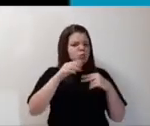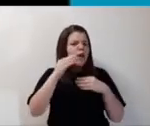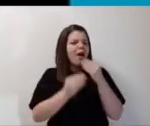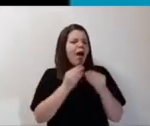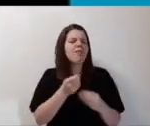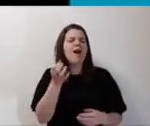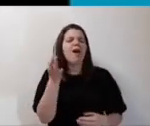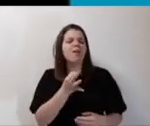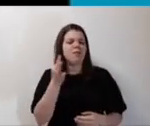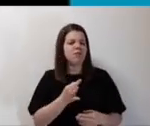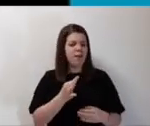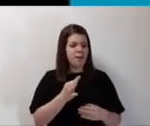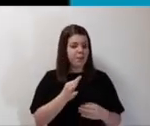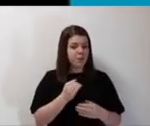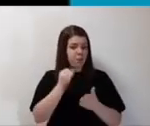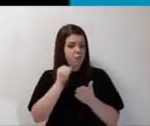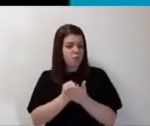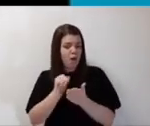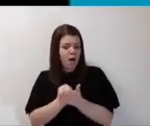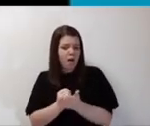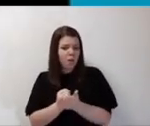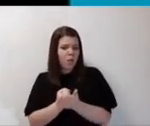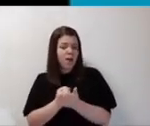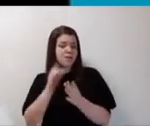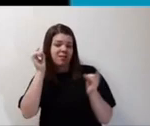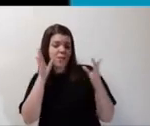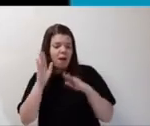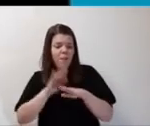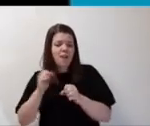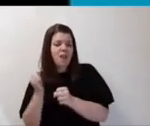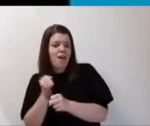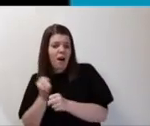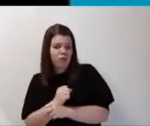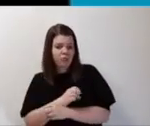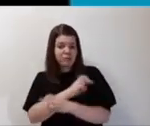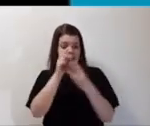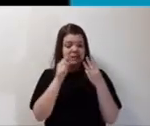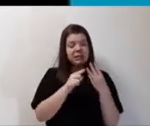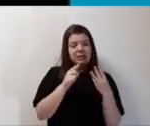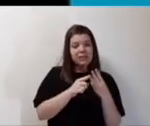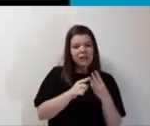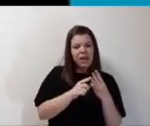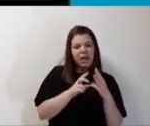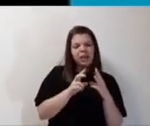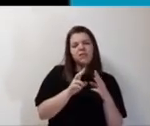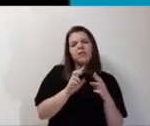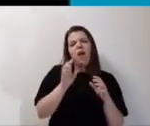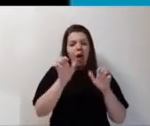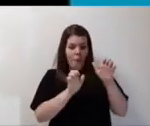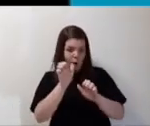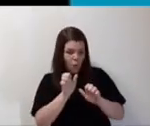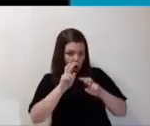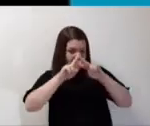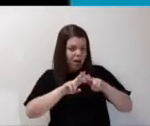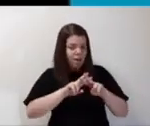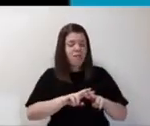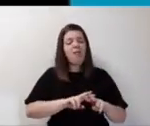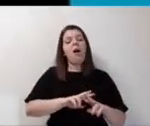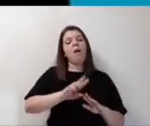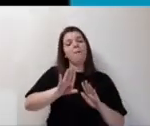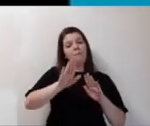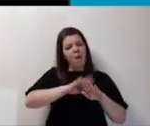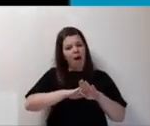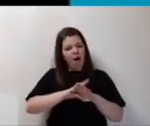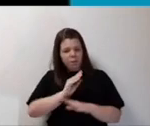experiments or activities to make coursework; measure and analyze, those experiments to improve. To